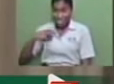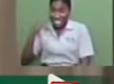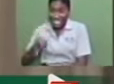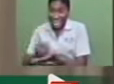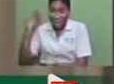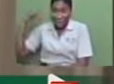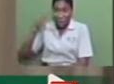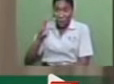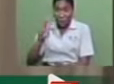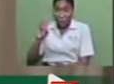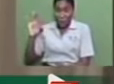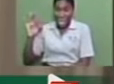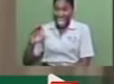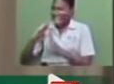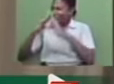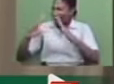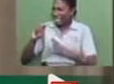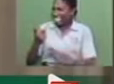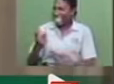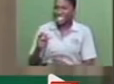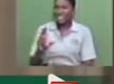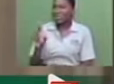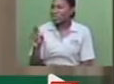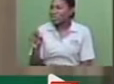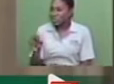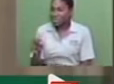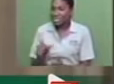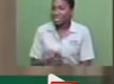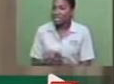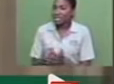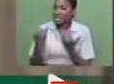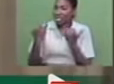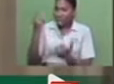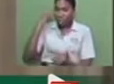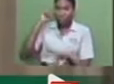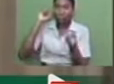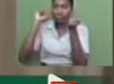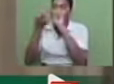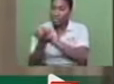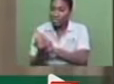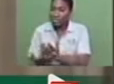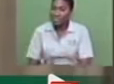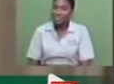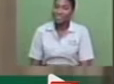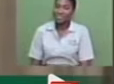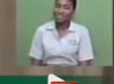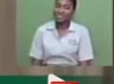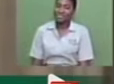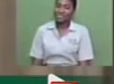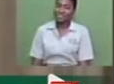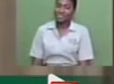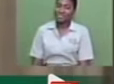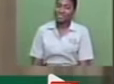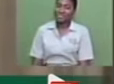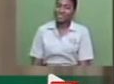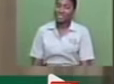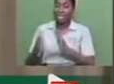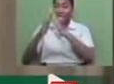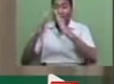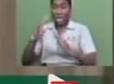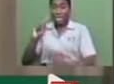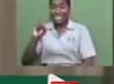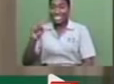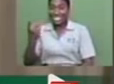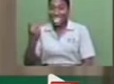Now, property tax is not going to come directly in the form of collection by the corporations. It is going into the consultative